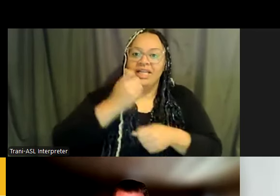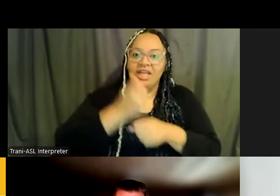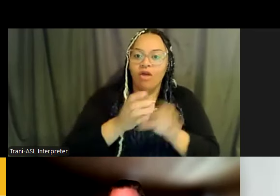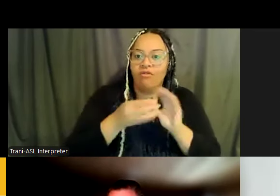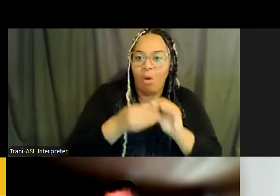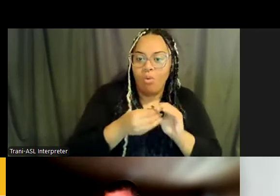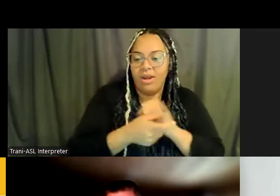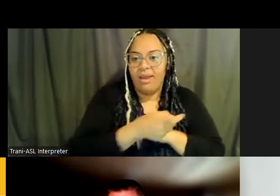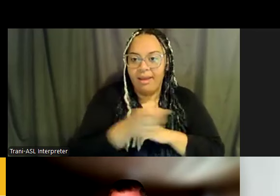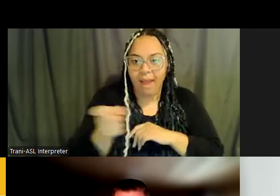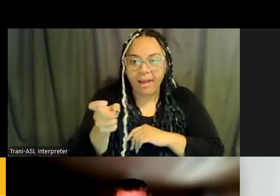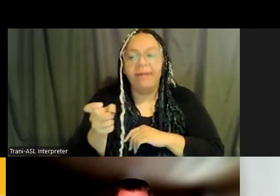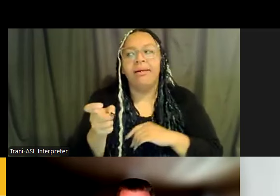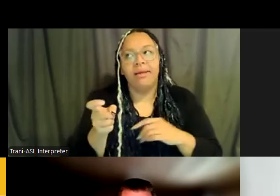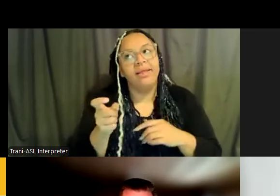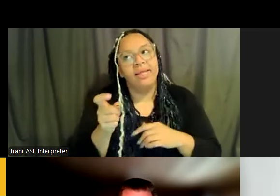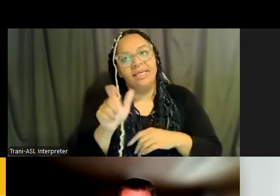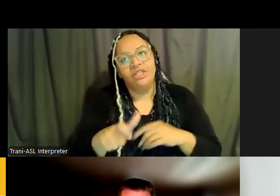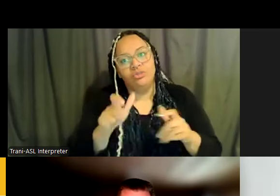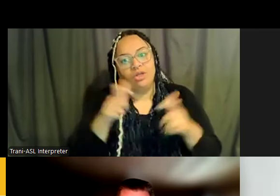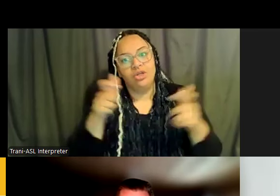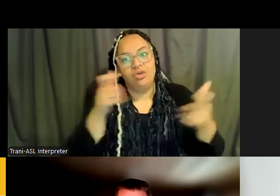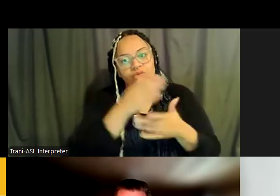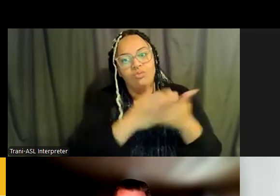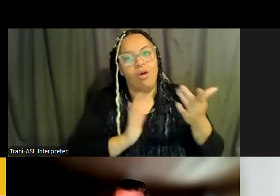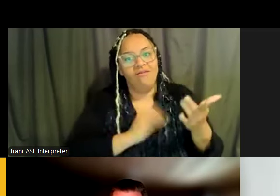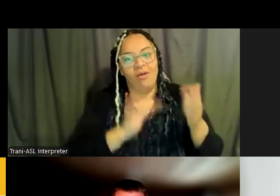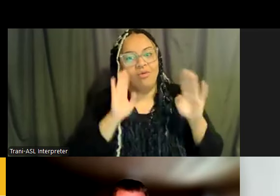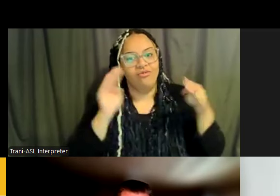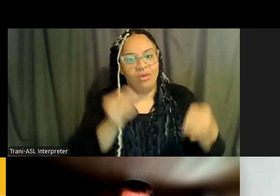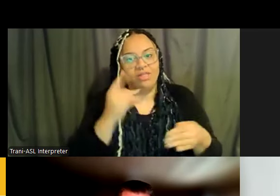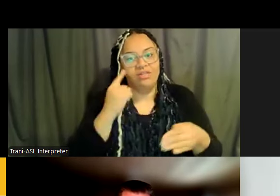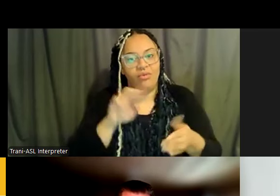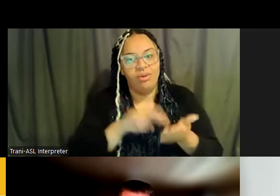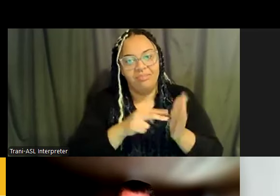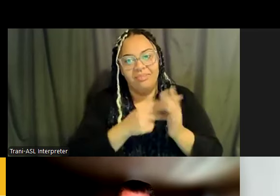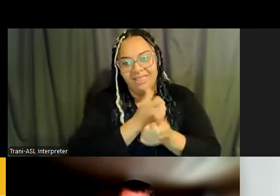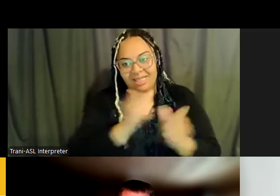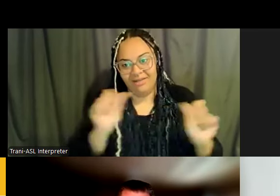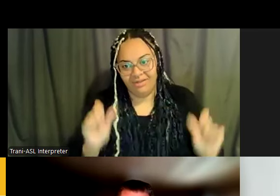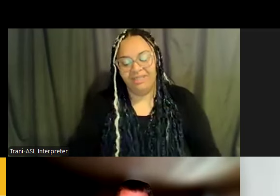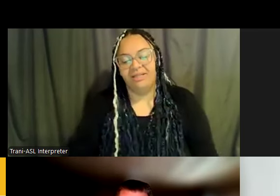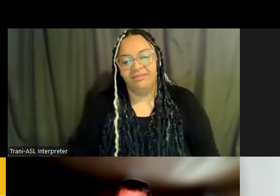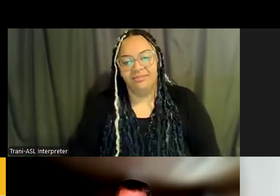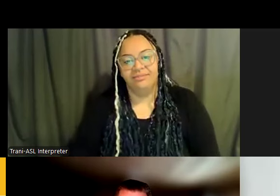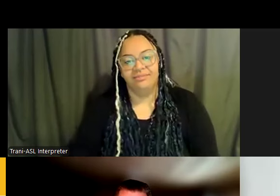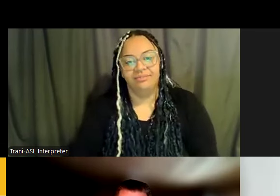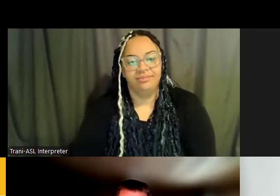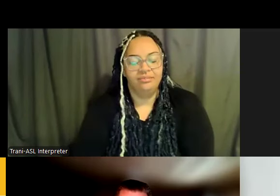it needs to be a huge part of our focus when it comes to means safety. All right, next slide, please.